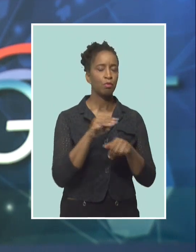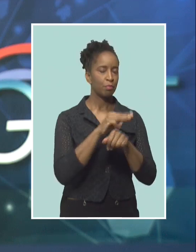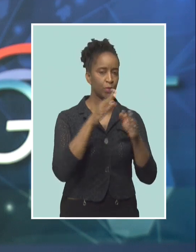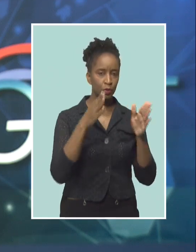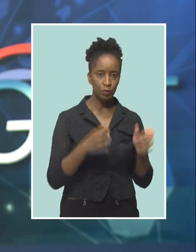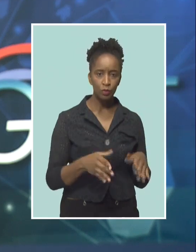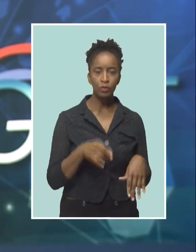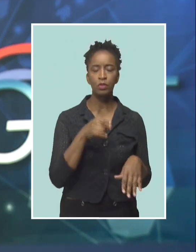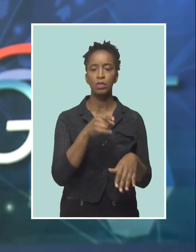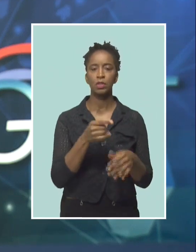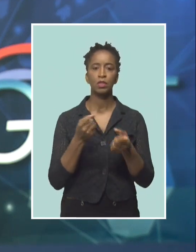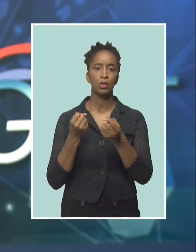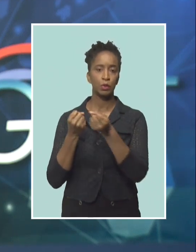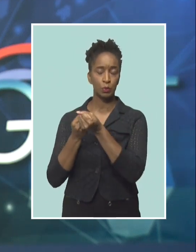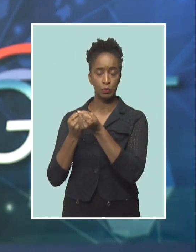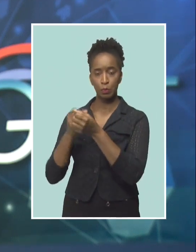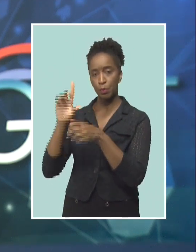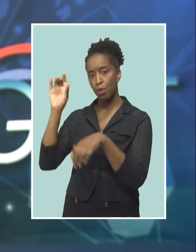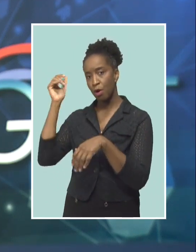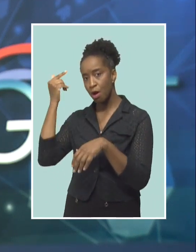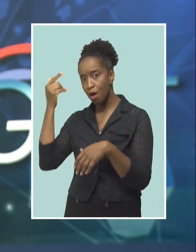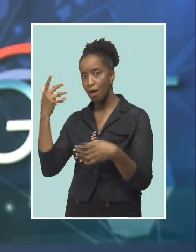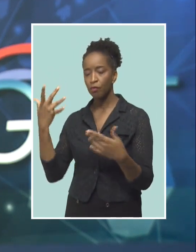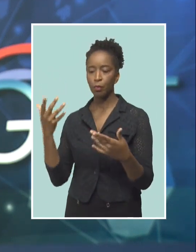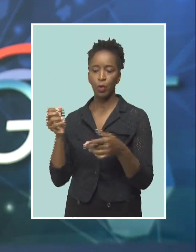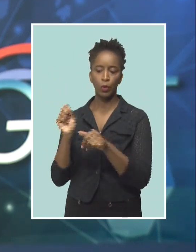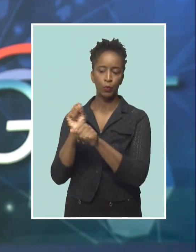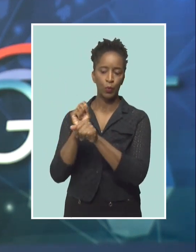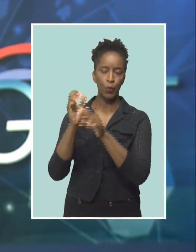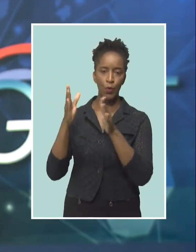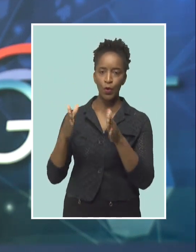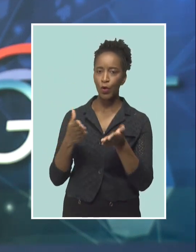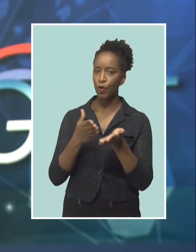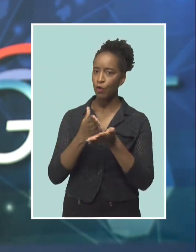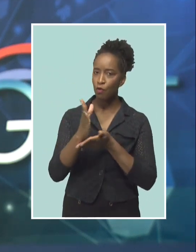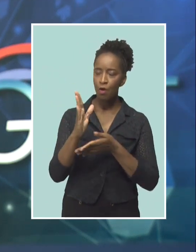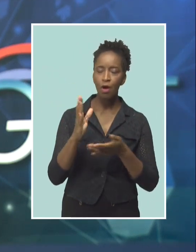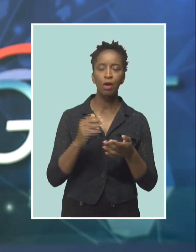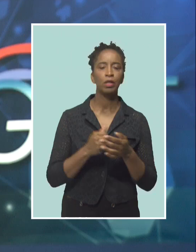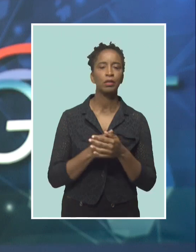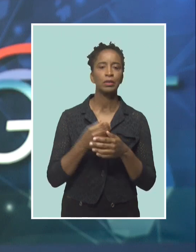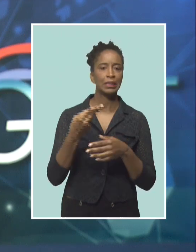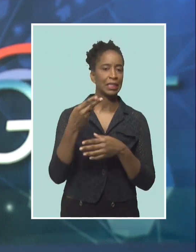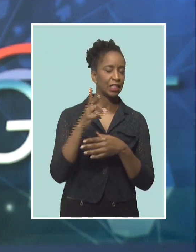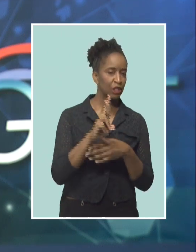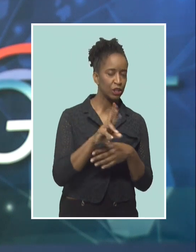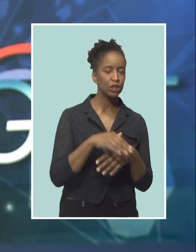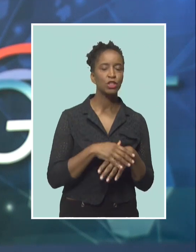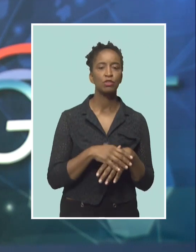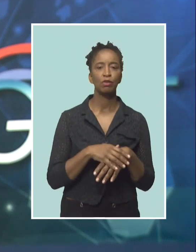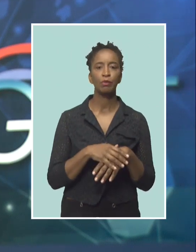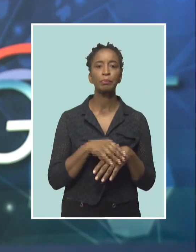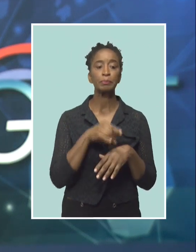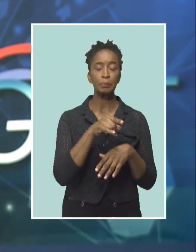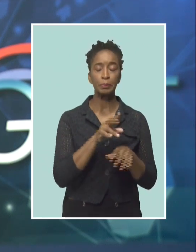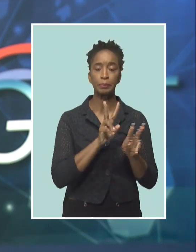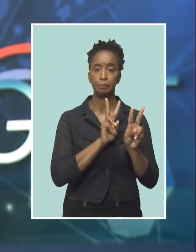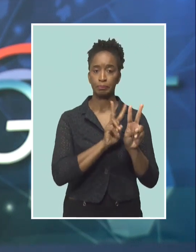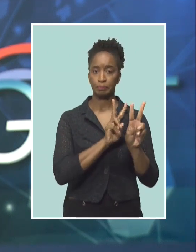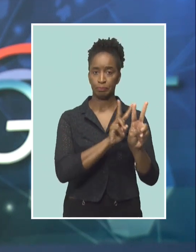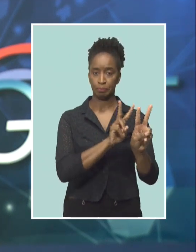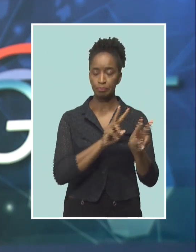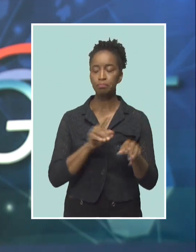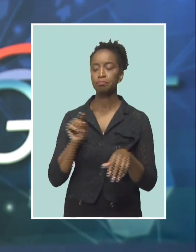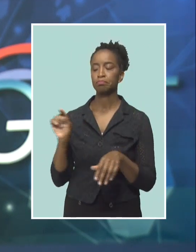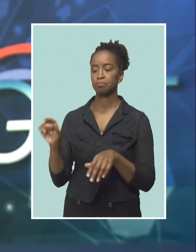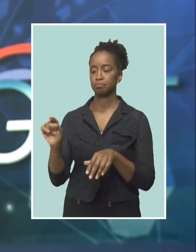the trade union and the human resource field. Tributes were numerous during his funeral at the chapel at Coral Ridge Memorial Gardens, where